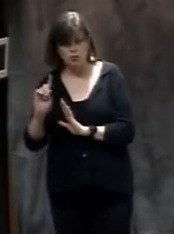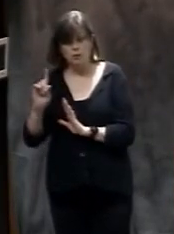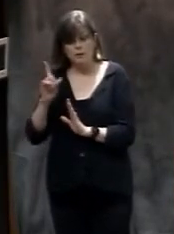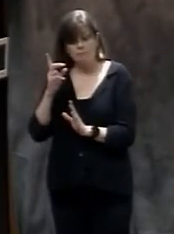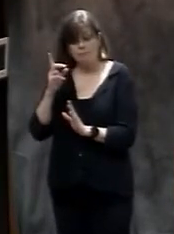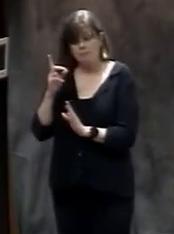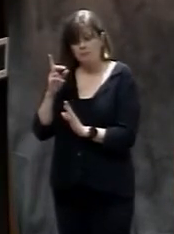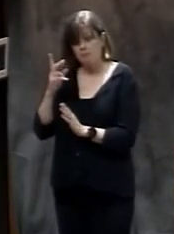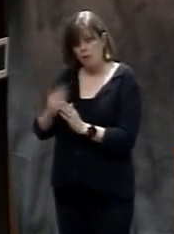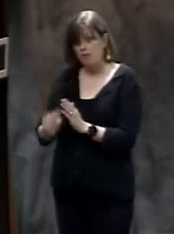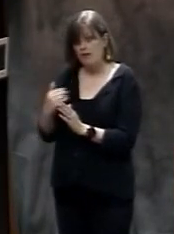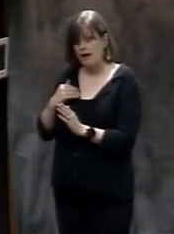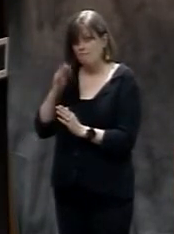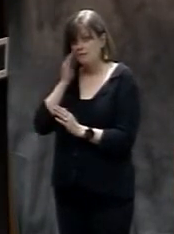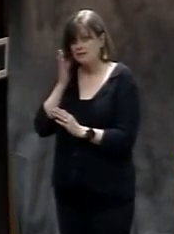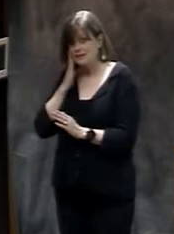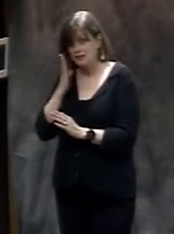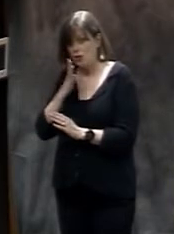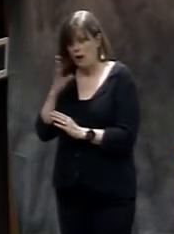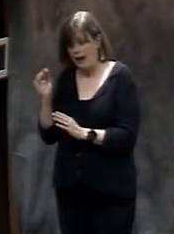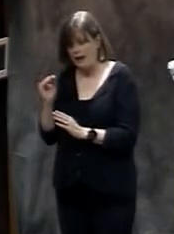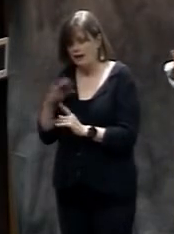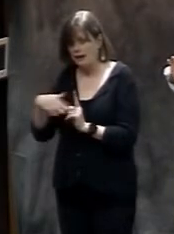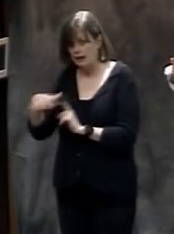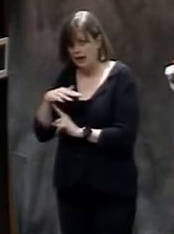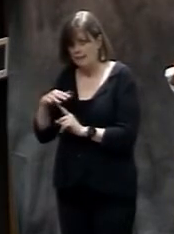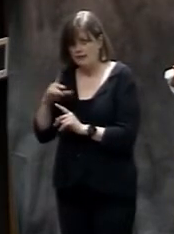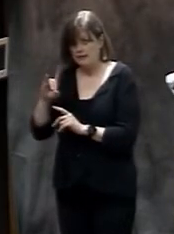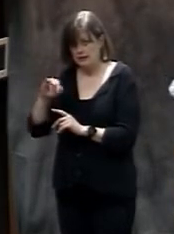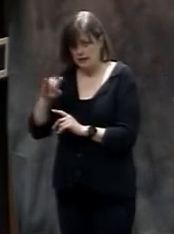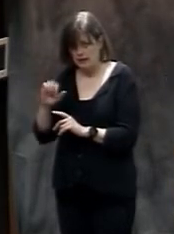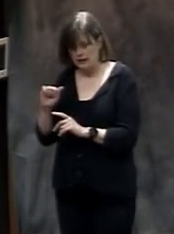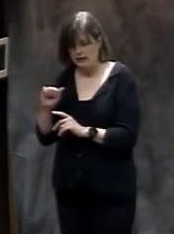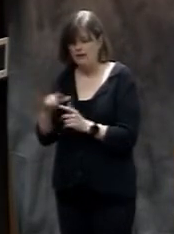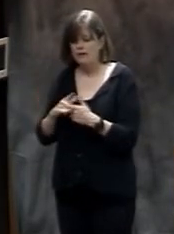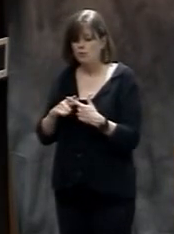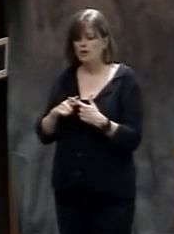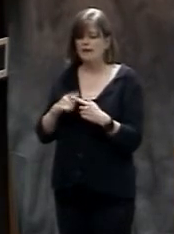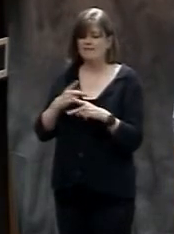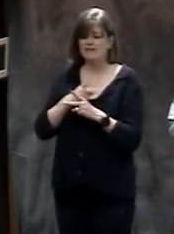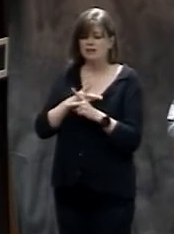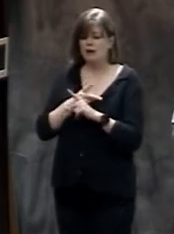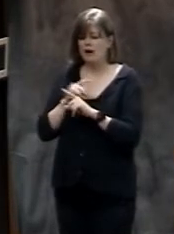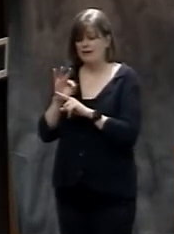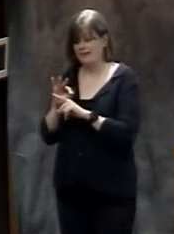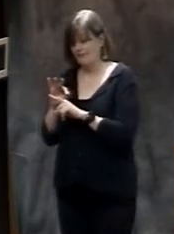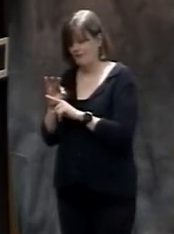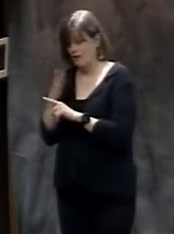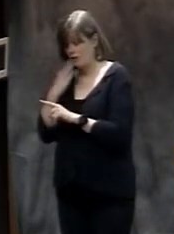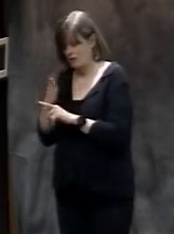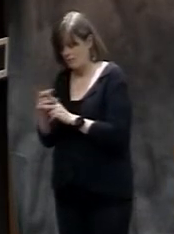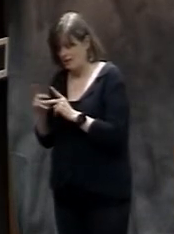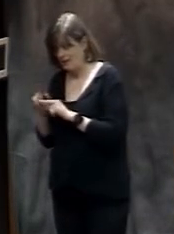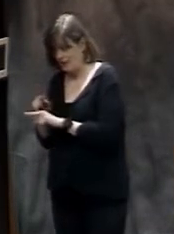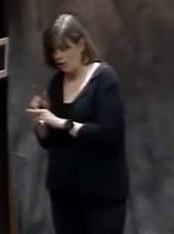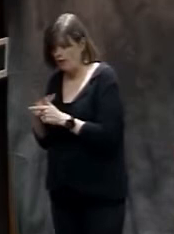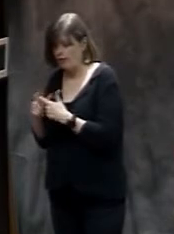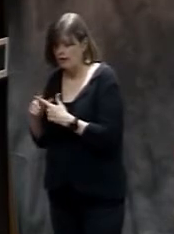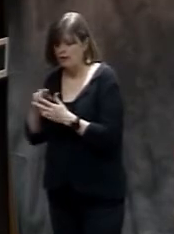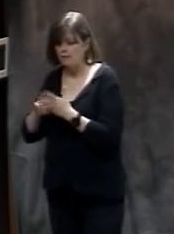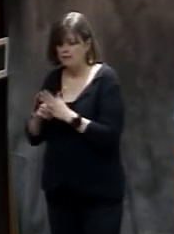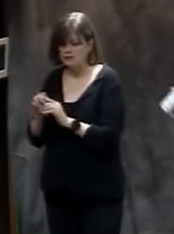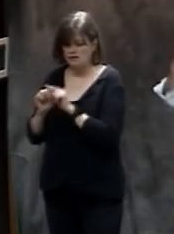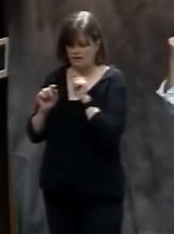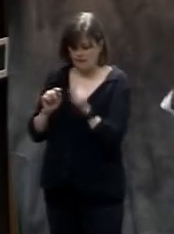and climate data, then we can extrapolate where it might be suitable for these mosquitoes using the climate data. And so that's what these types of maps help